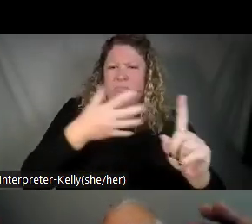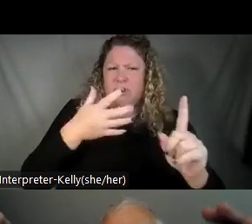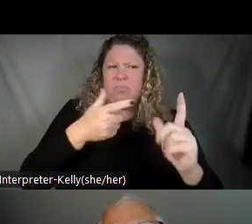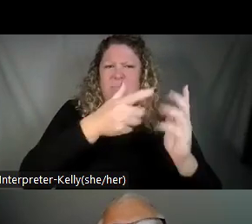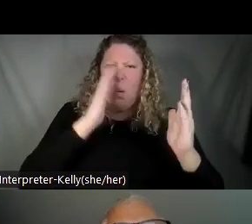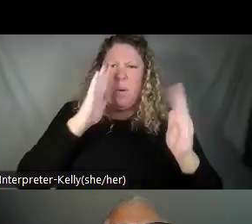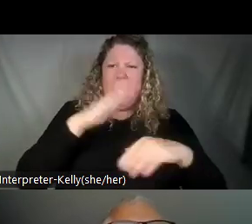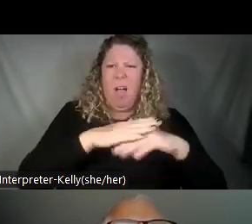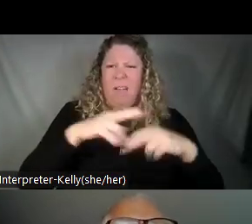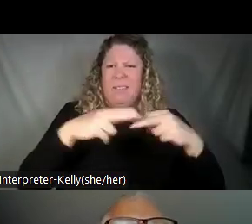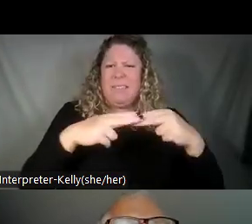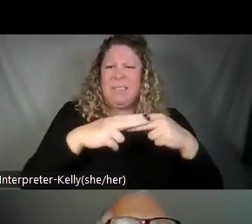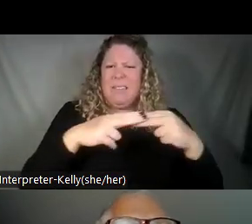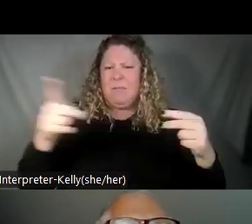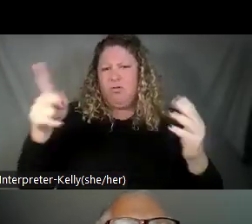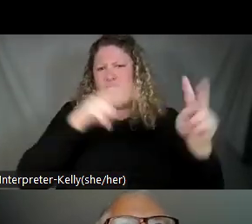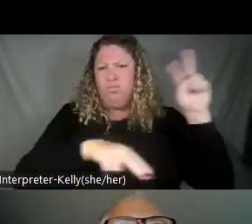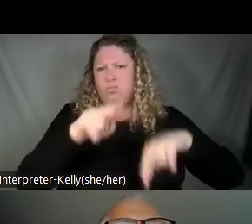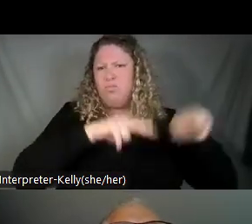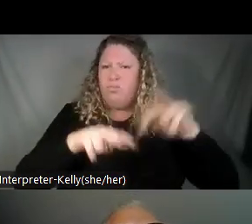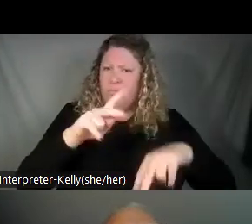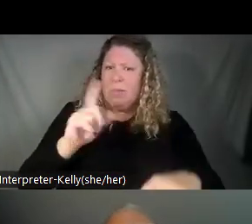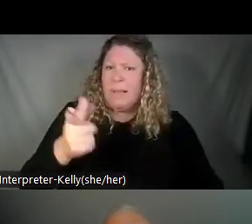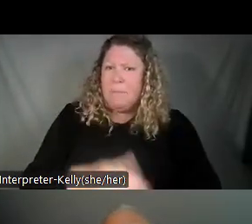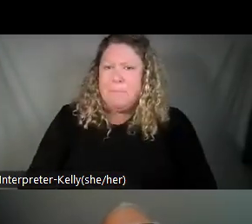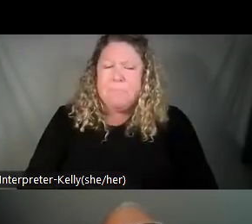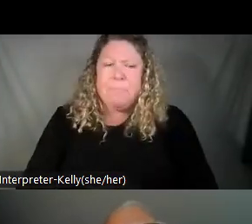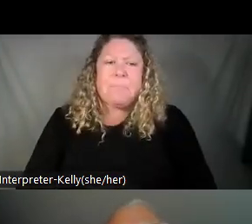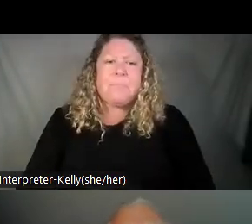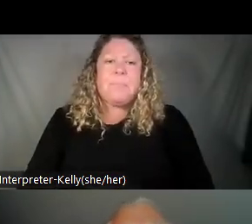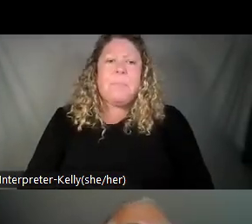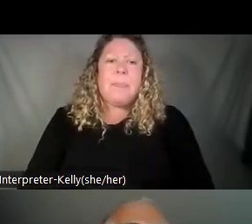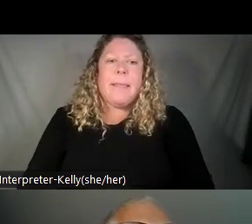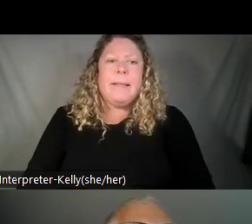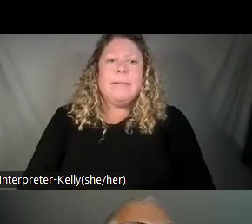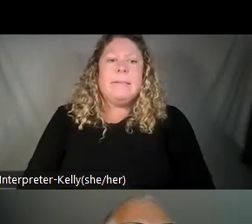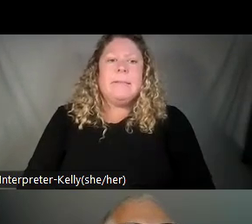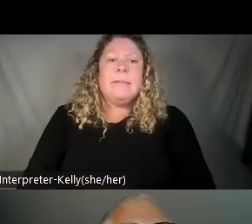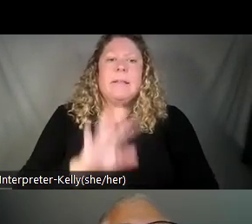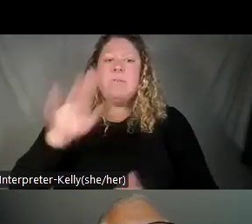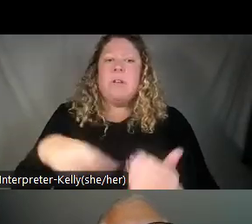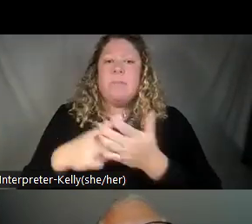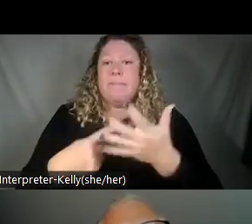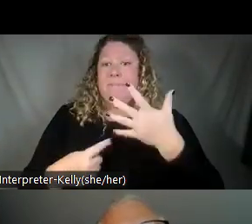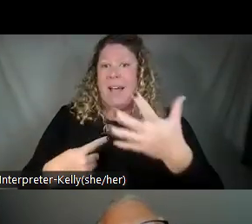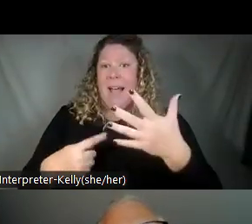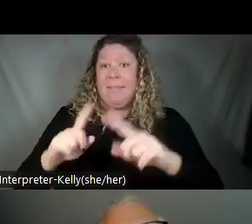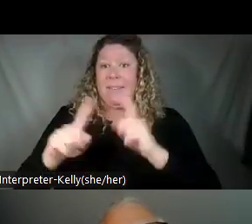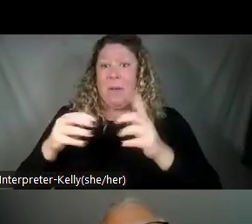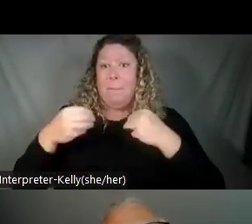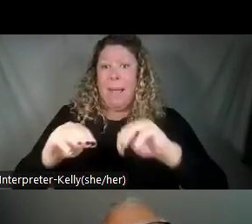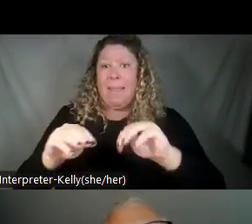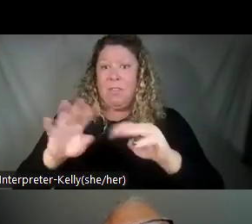methods and the types of Agile approaches that are out there. And then I'm going to talk about 5 different methodologies that are embedded